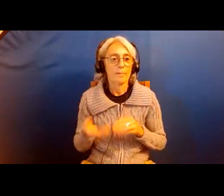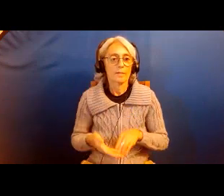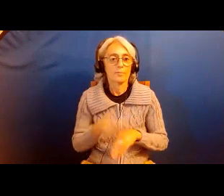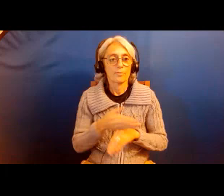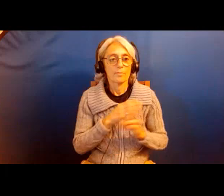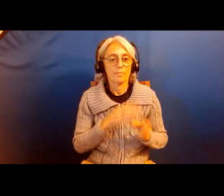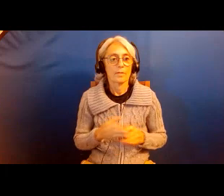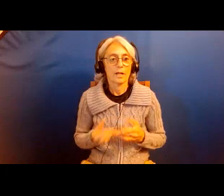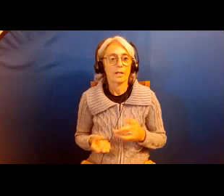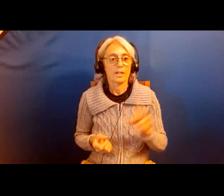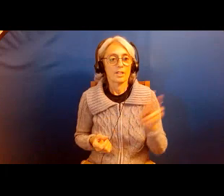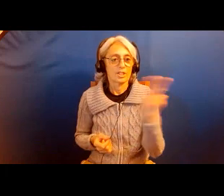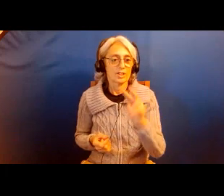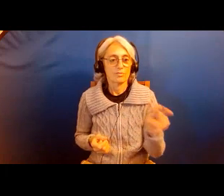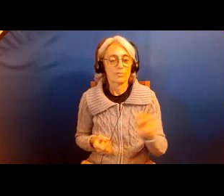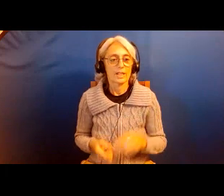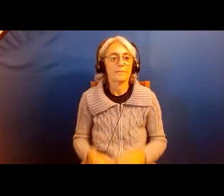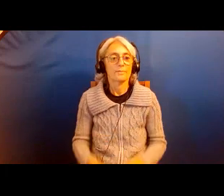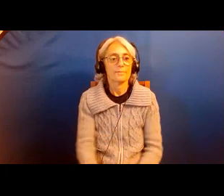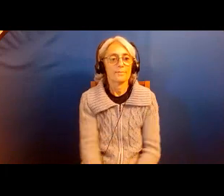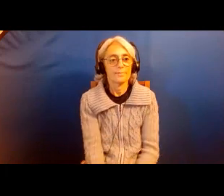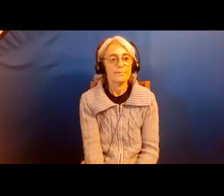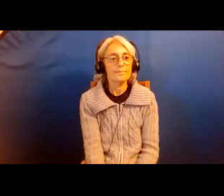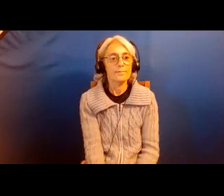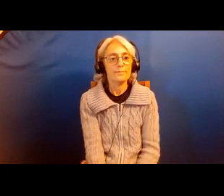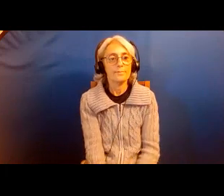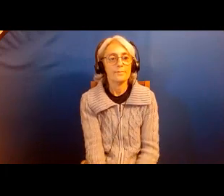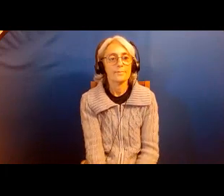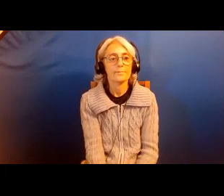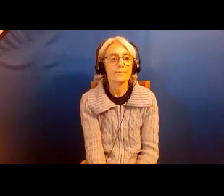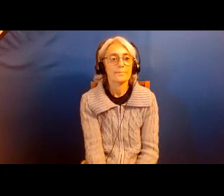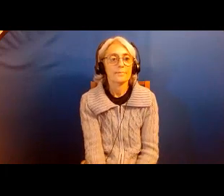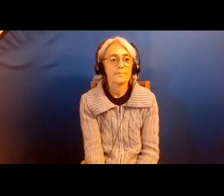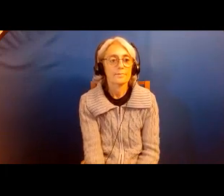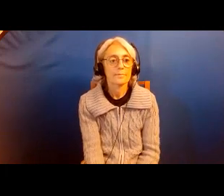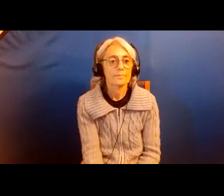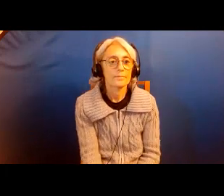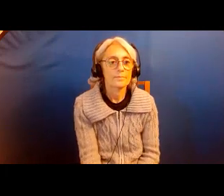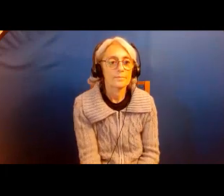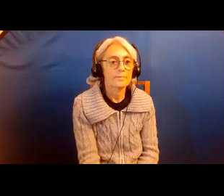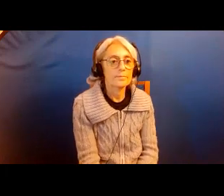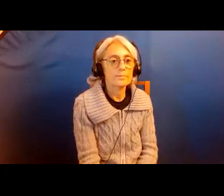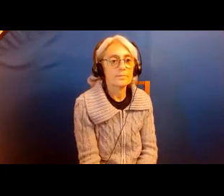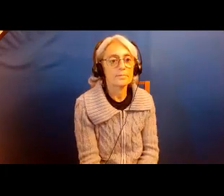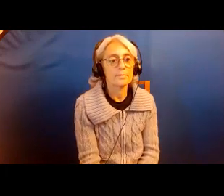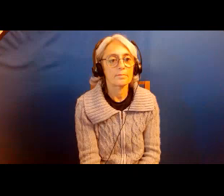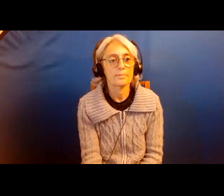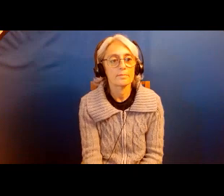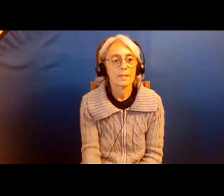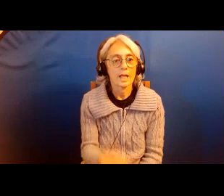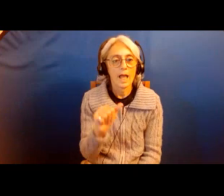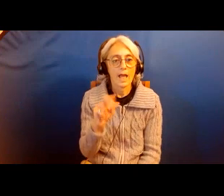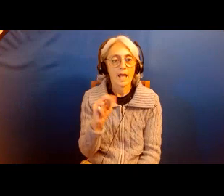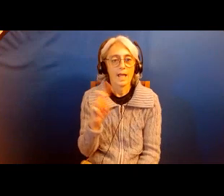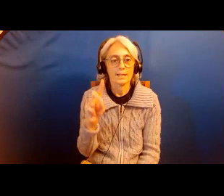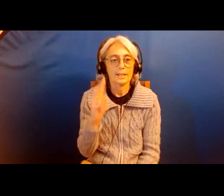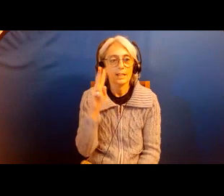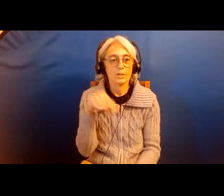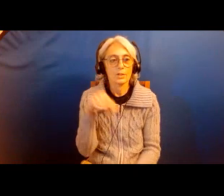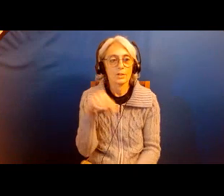priority matrix for the Acquisition and Development Program, or the A&D. The A&D is a 2-year program